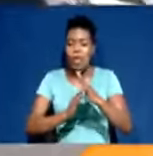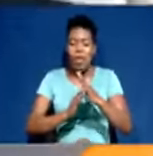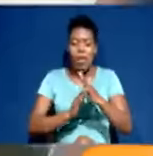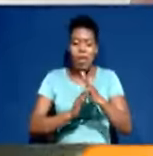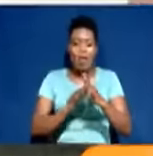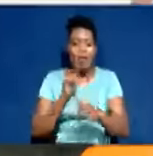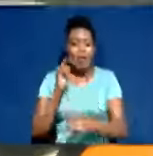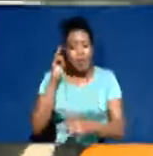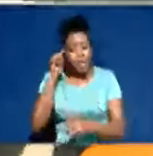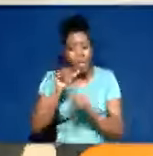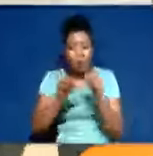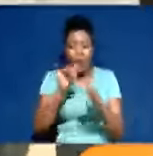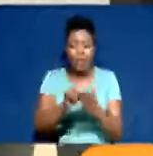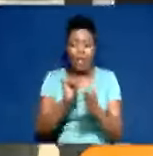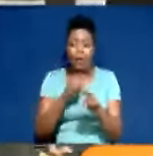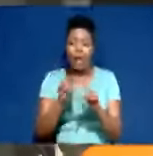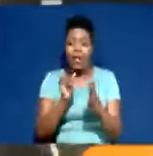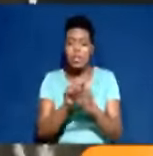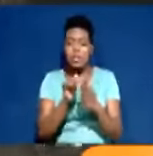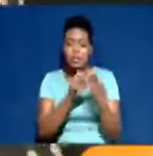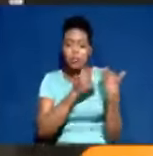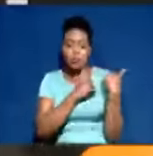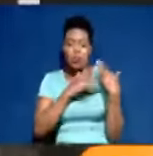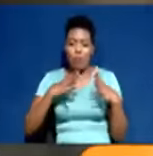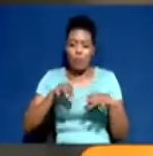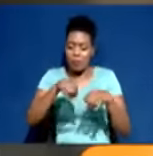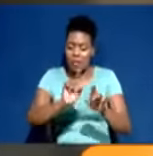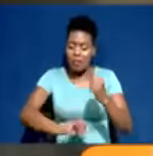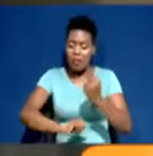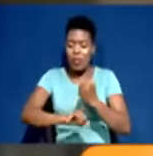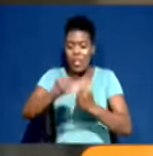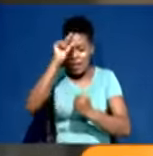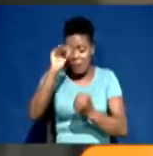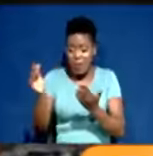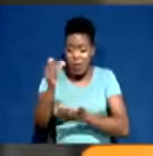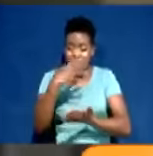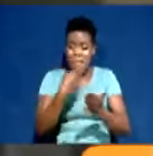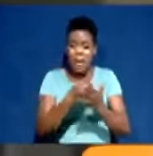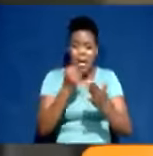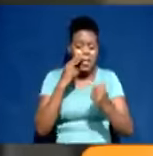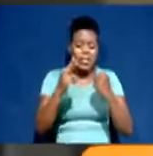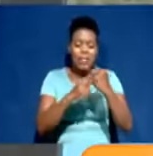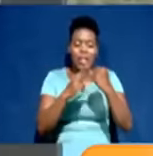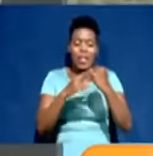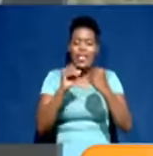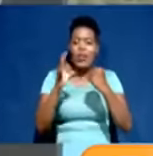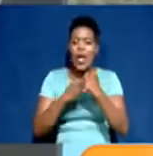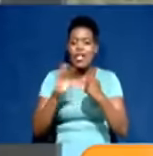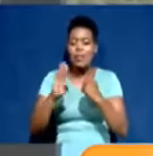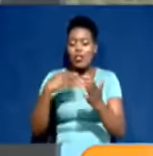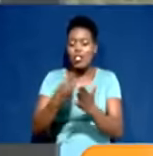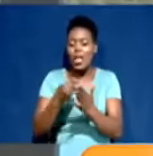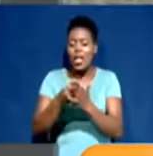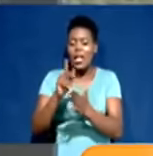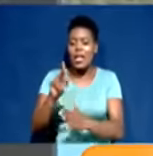levy fund shifts the responsibility to citizens to help the government in raising the 708 billion shillings that the